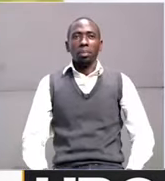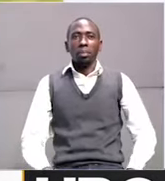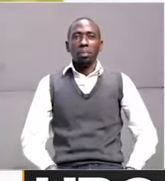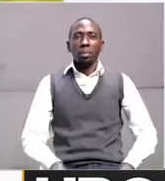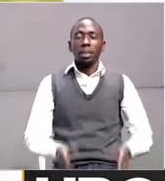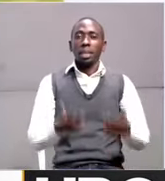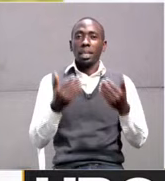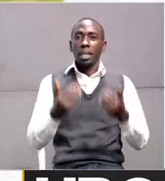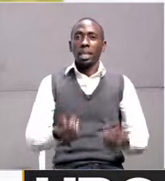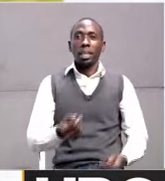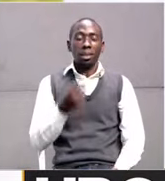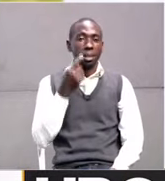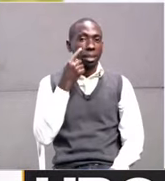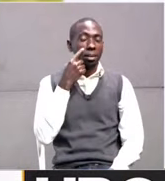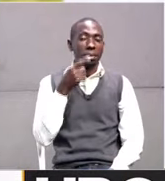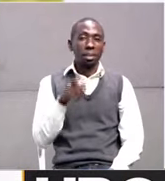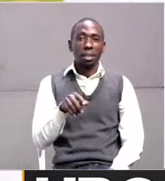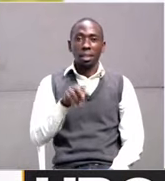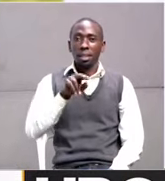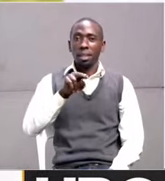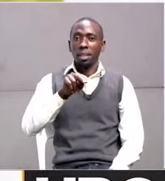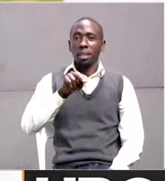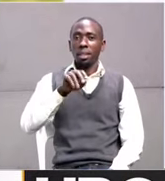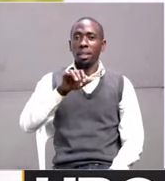Now you have seen Nyakana now.